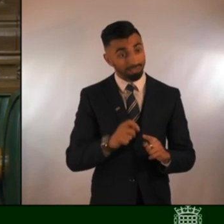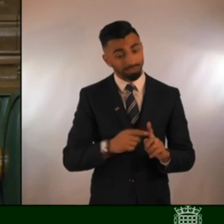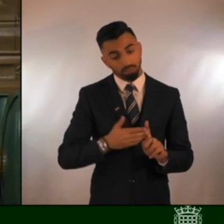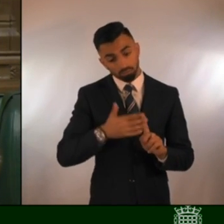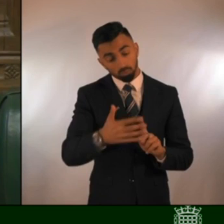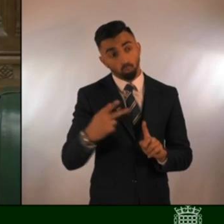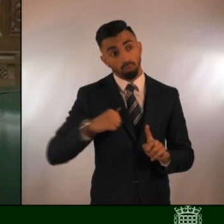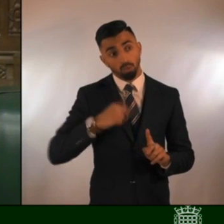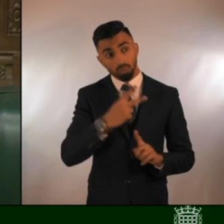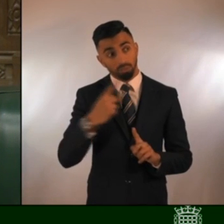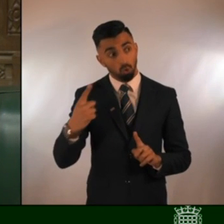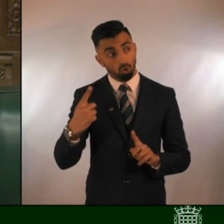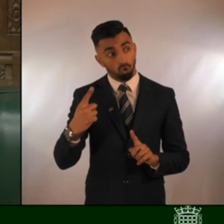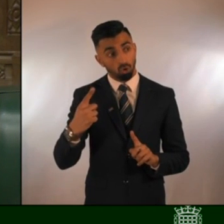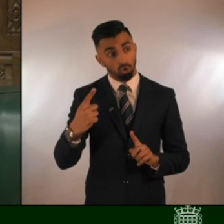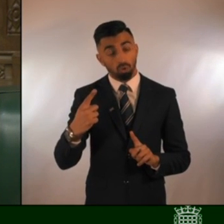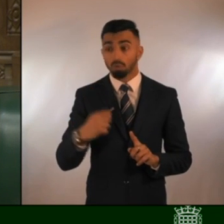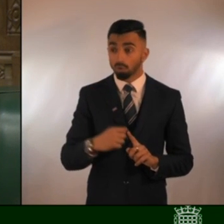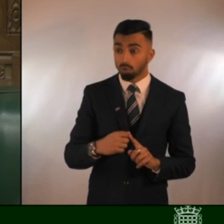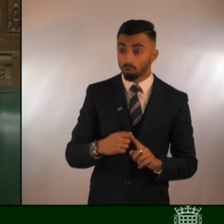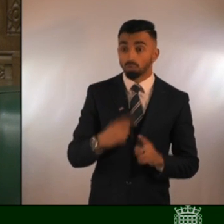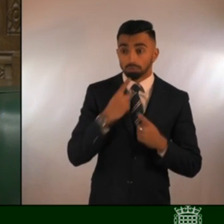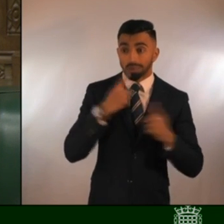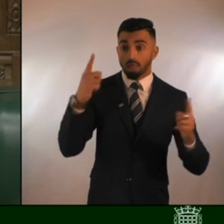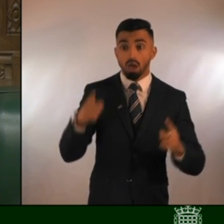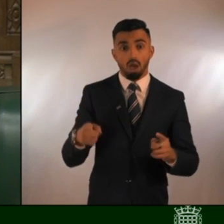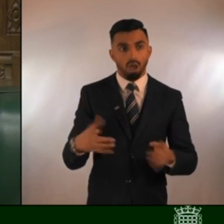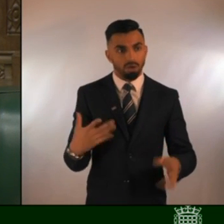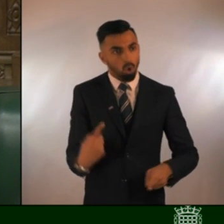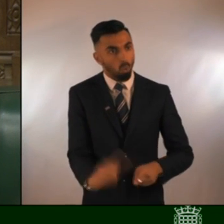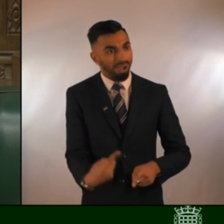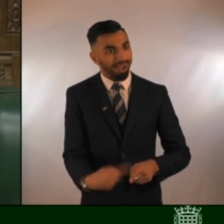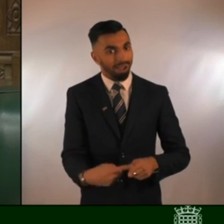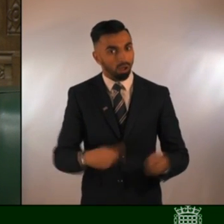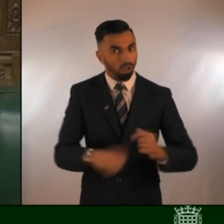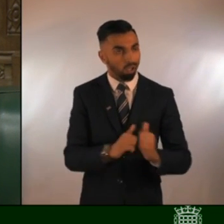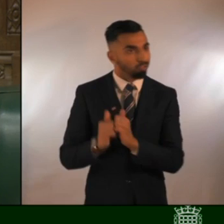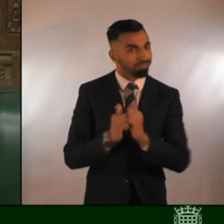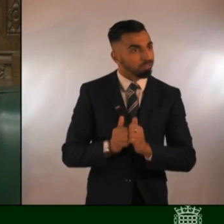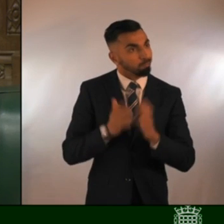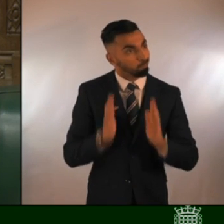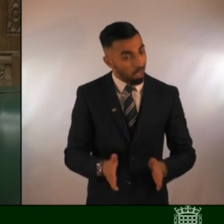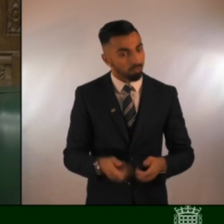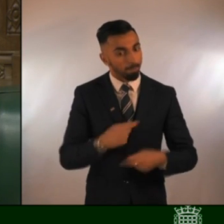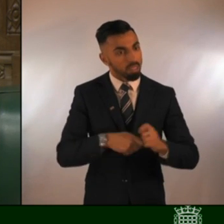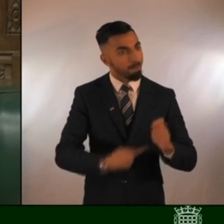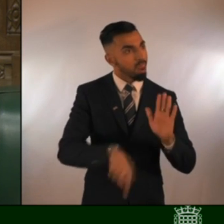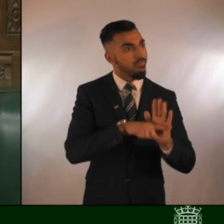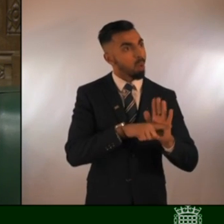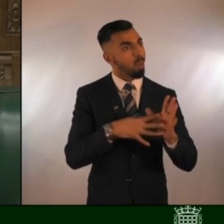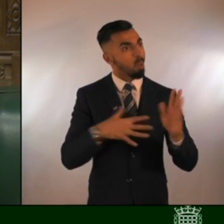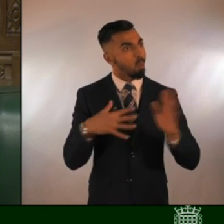declared that it is expedient and in the public interest that this resolution should have statutory effect under